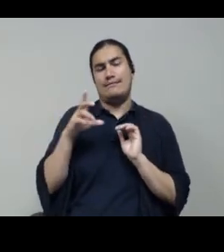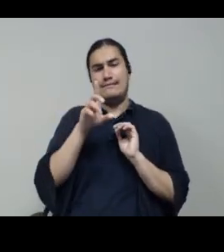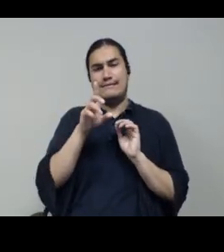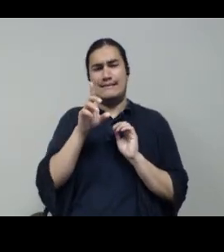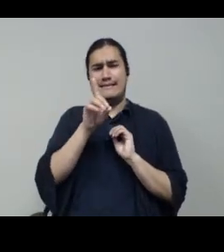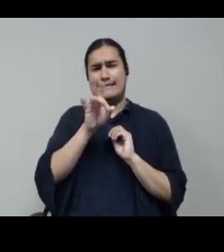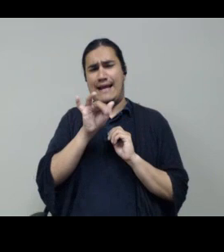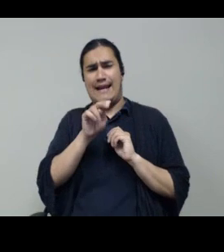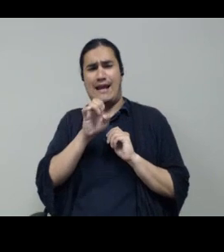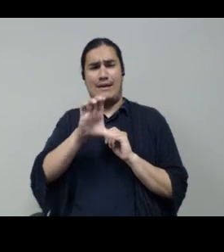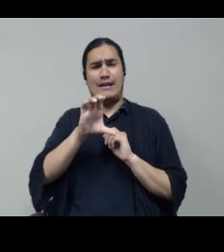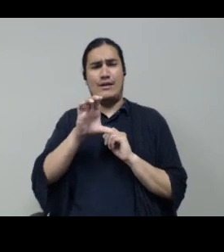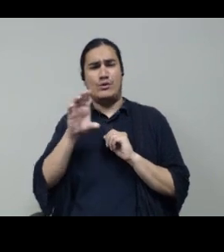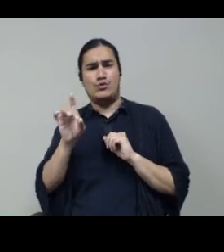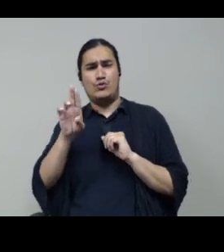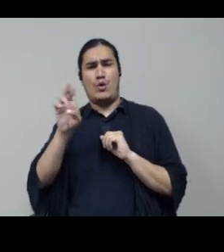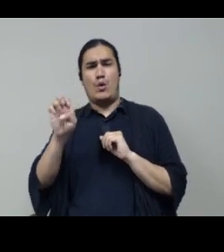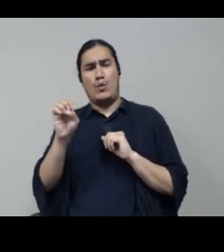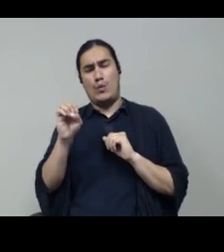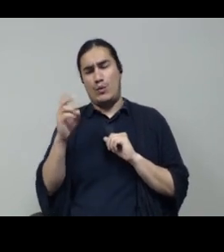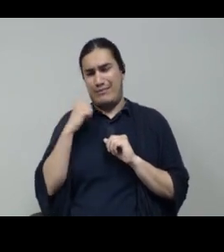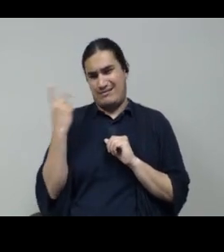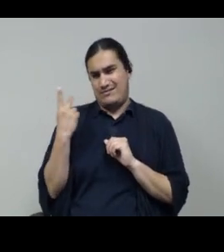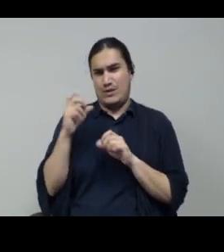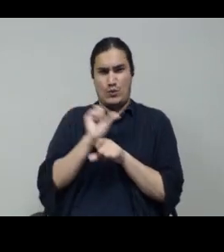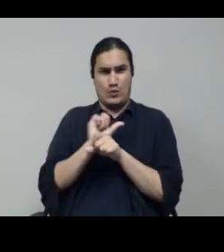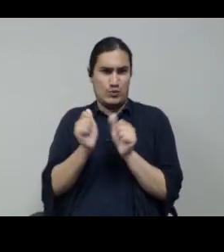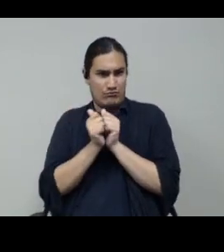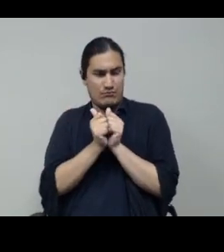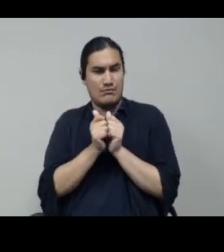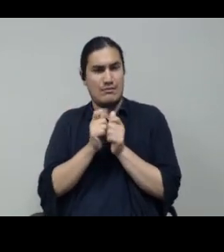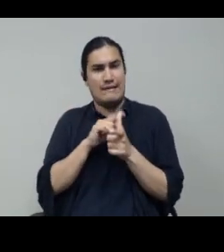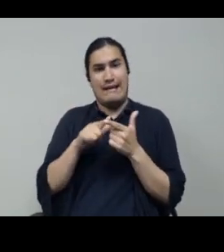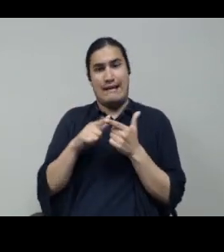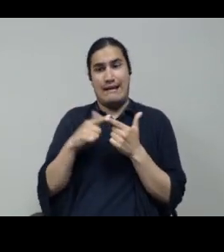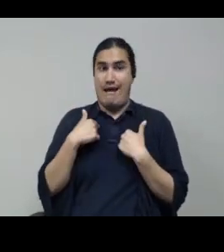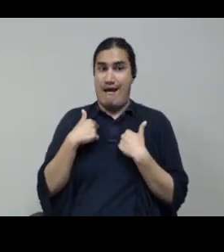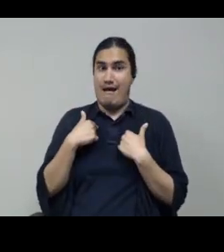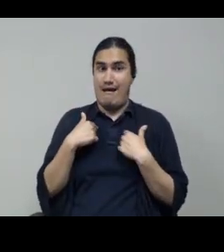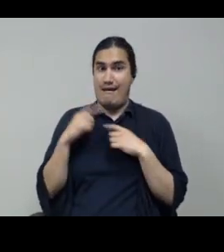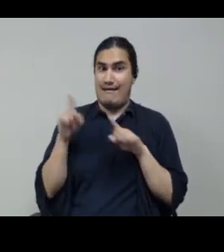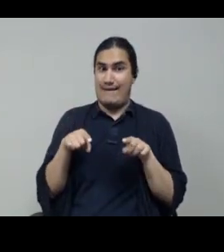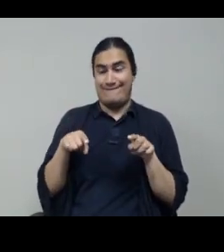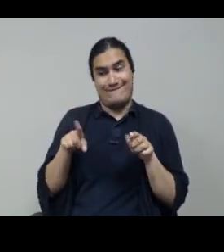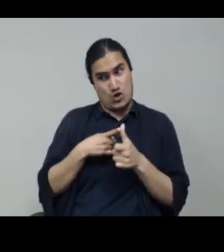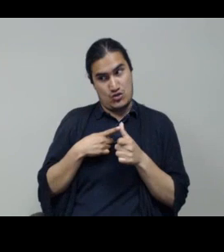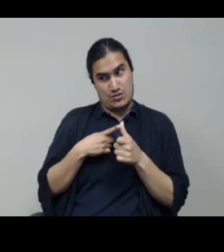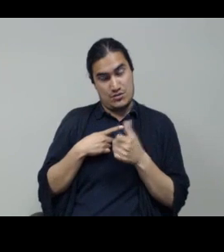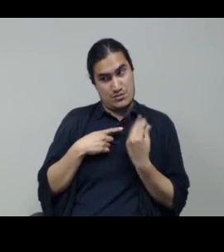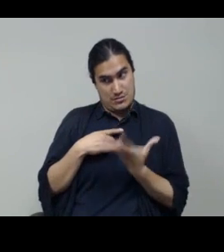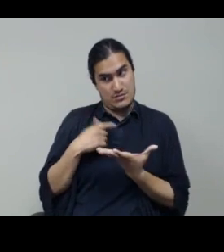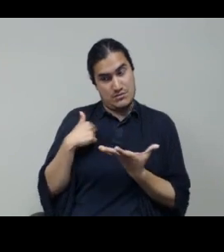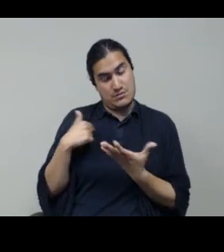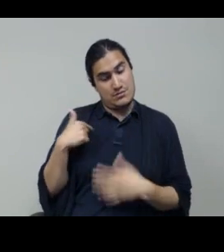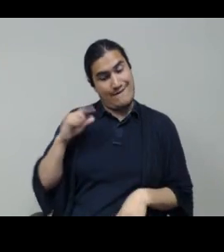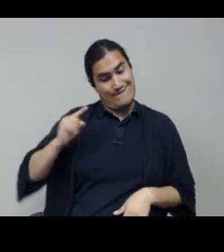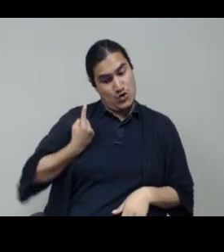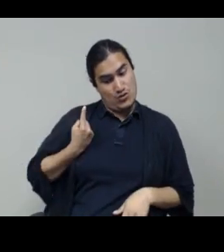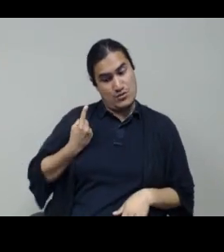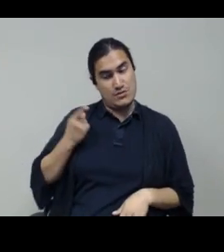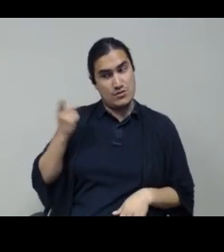transportation because we worked on high-speed rail together, and then I came first to the CTC, and then she went to